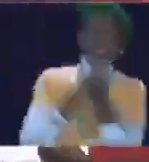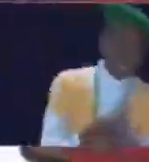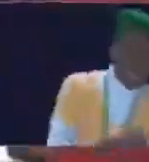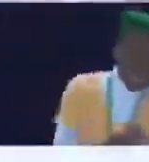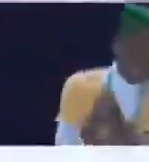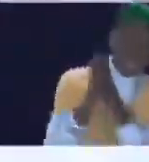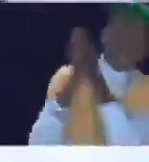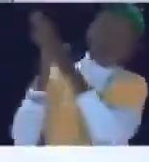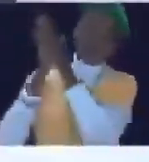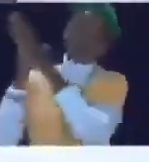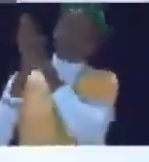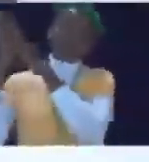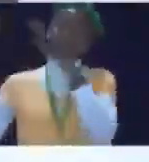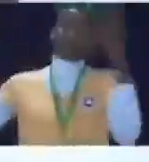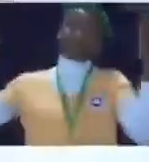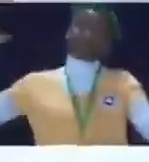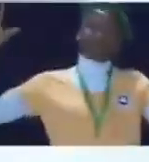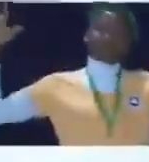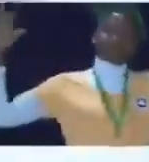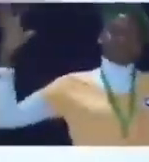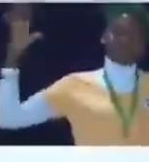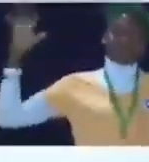yo.